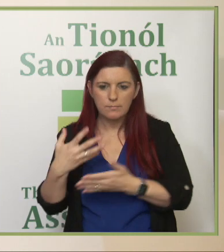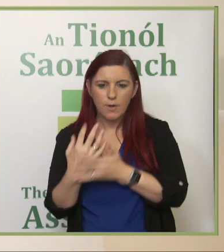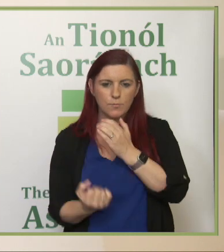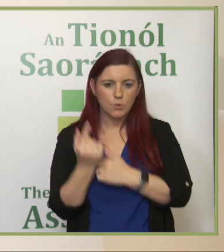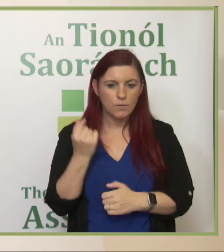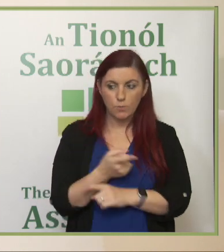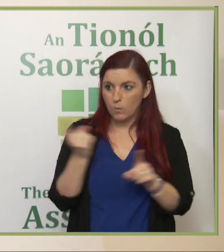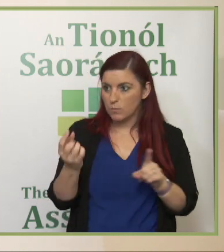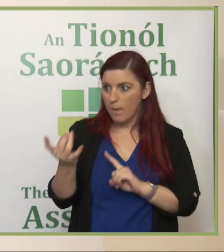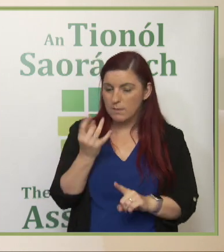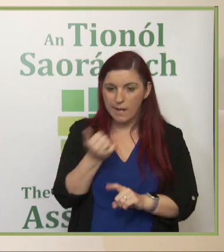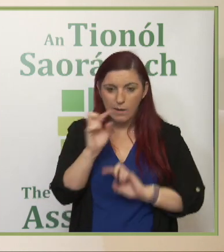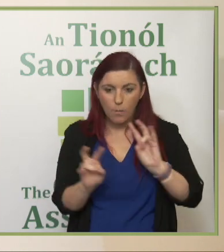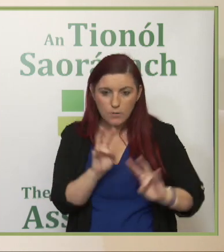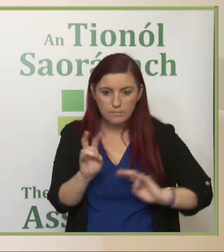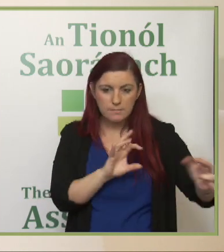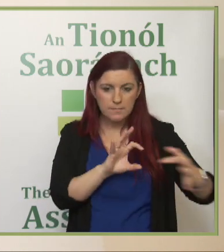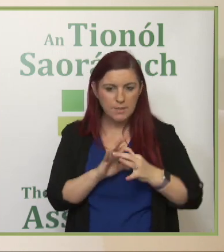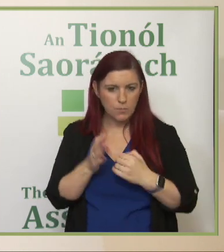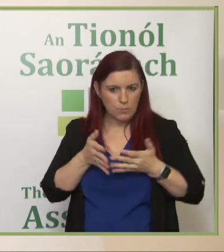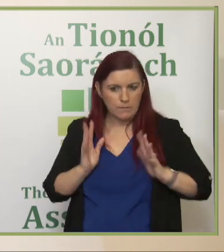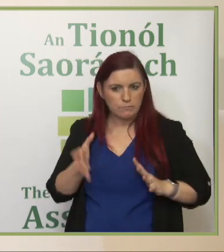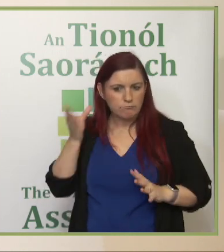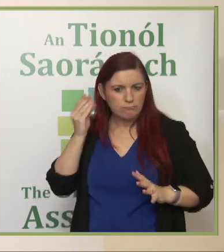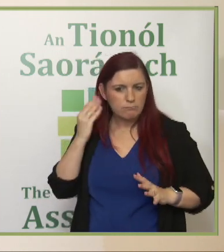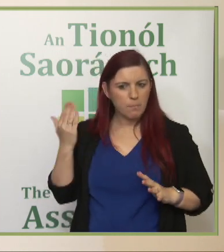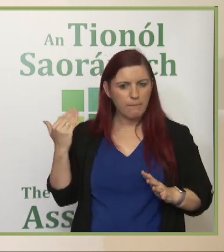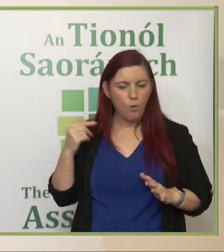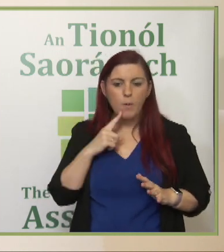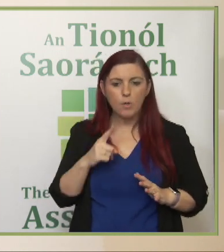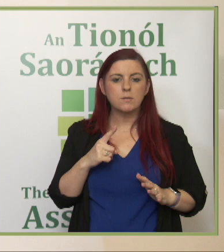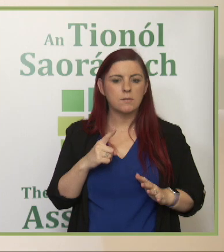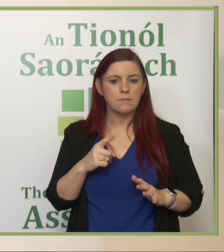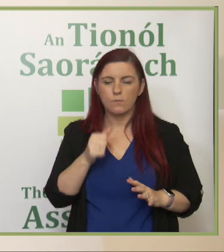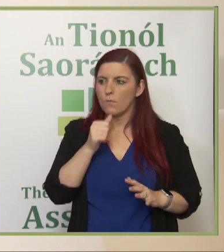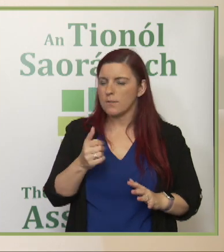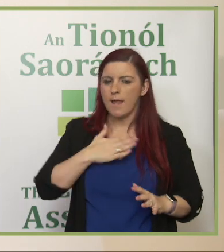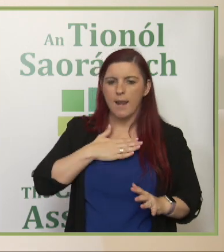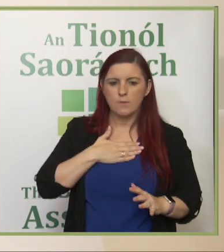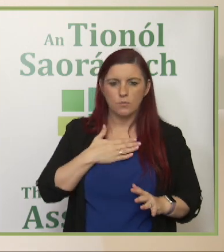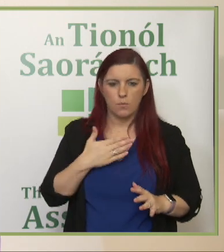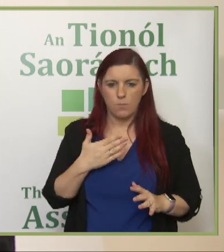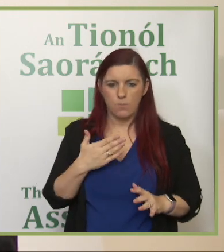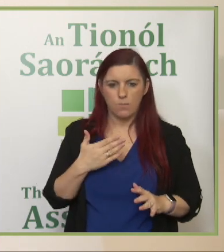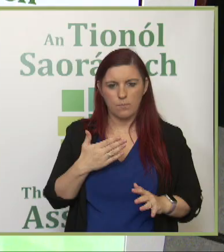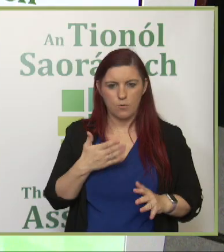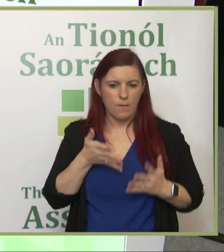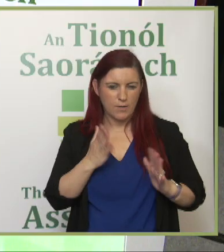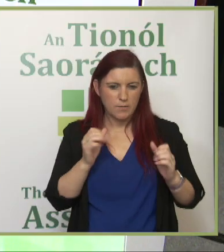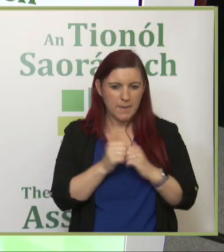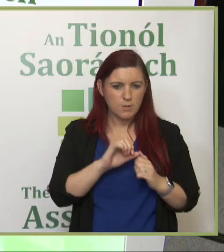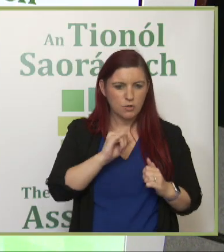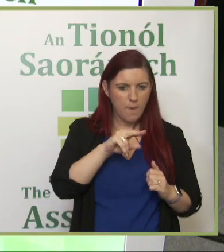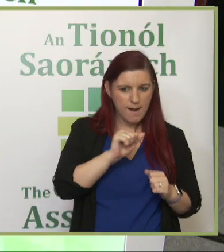relation to what you've just heard in the previous session. First of all, I'd just like to, you have met Johanna and